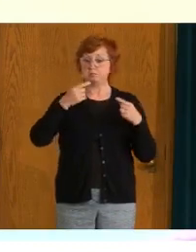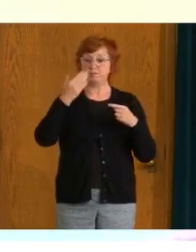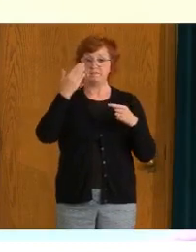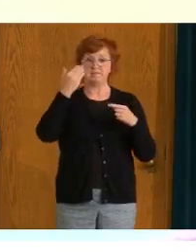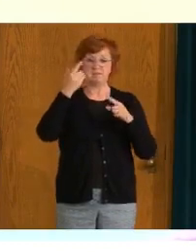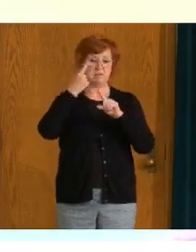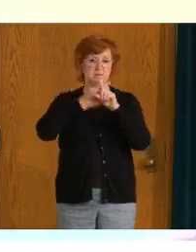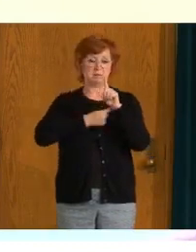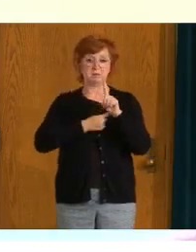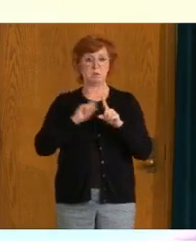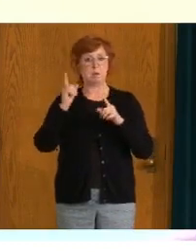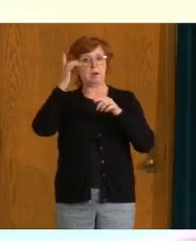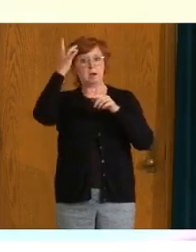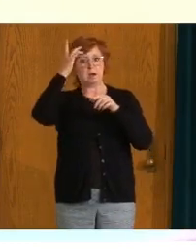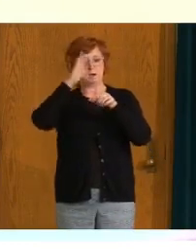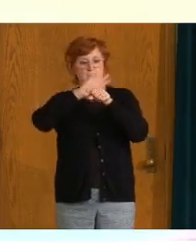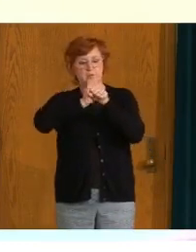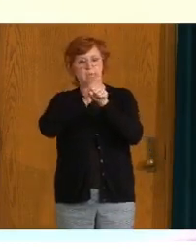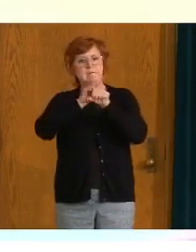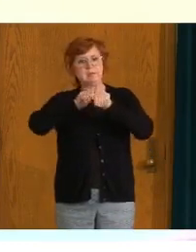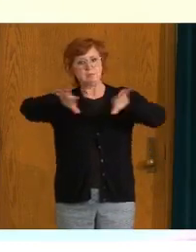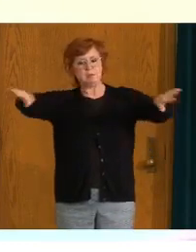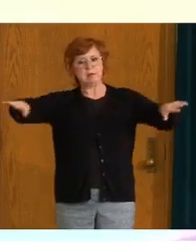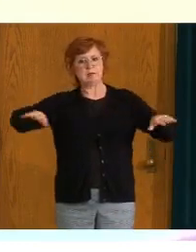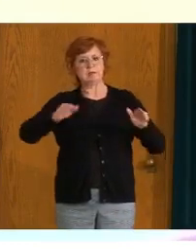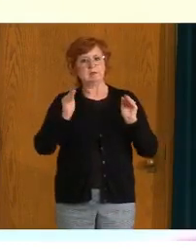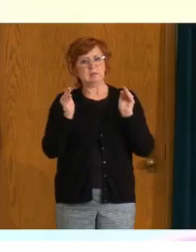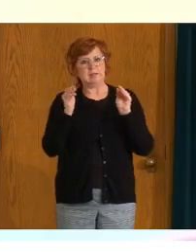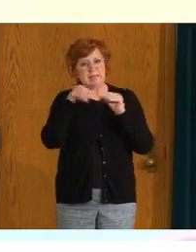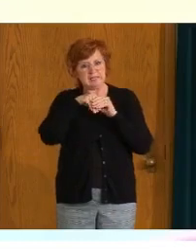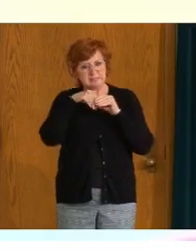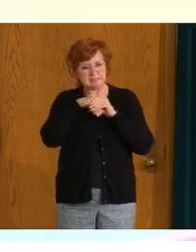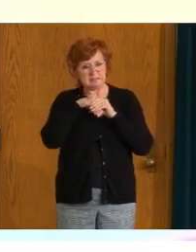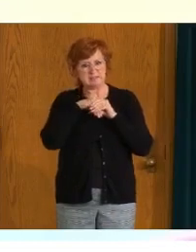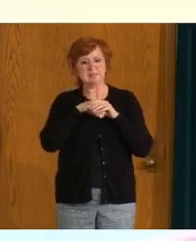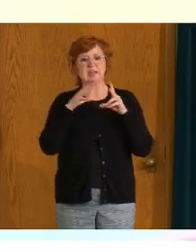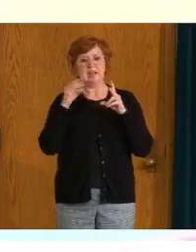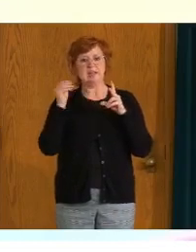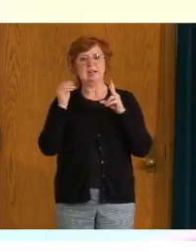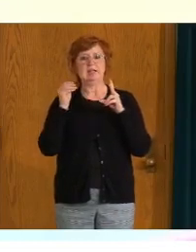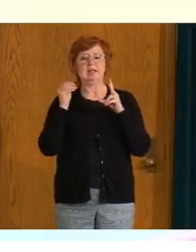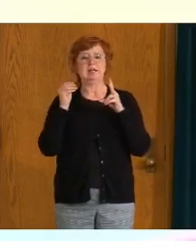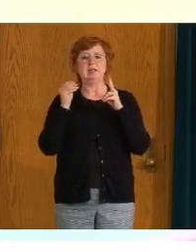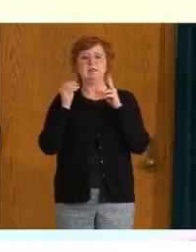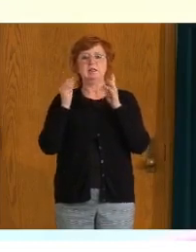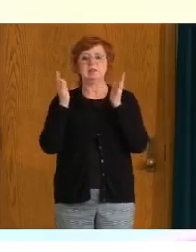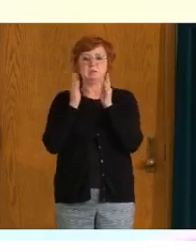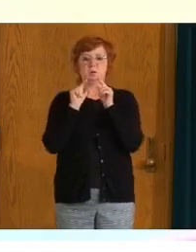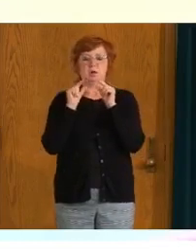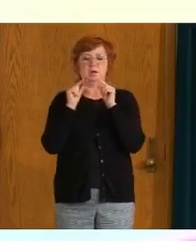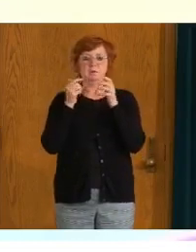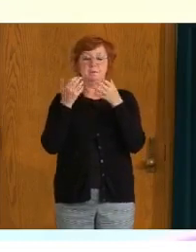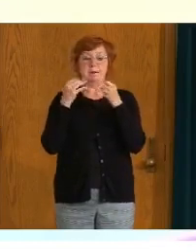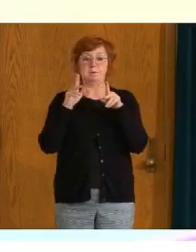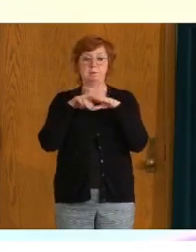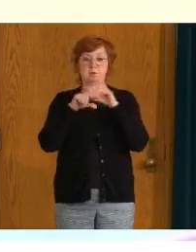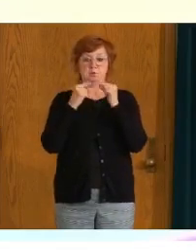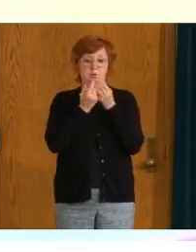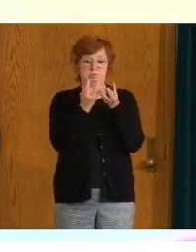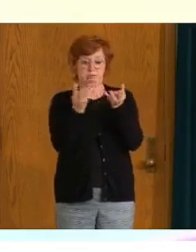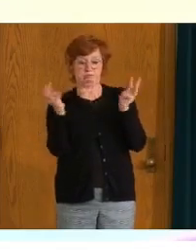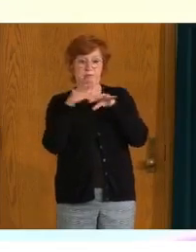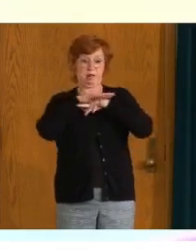gatherings, those meetings between friends and family, which now we can meet after many months, up to 10 people, and now in step